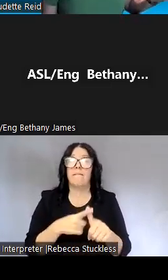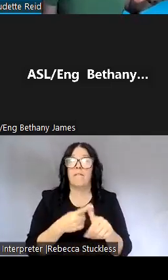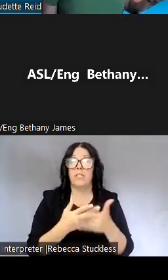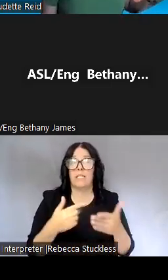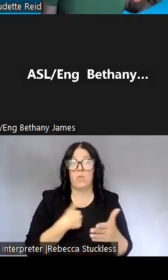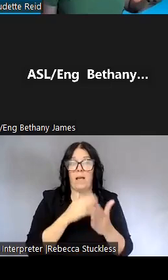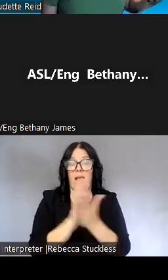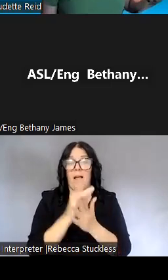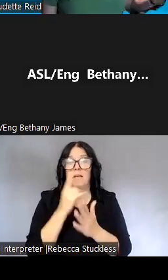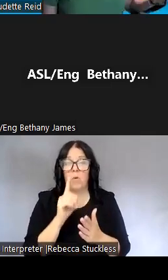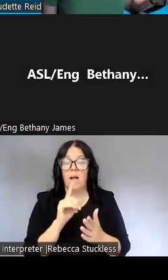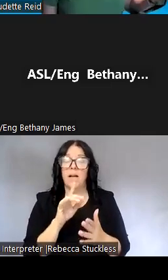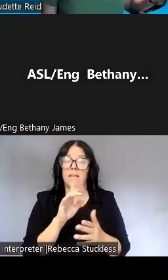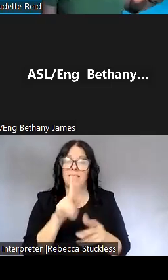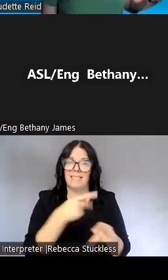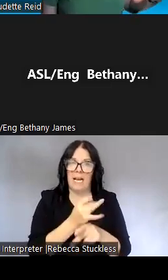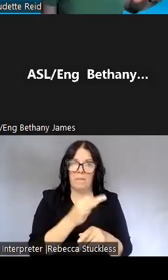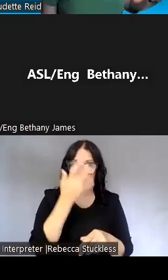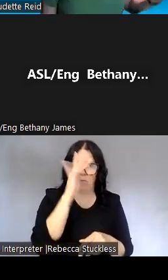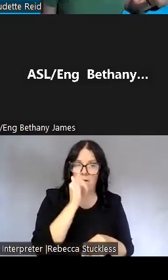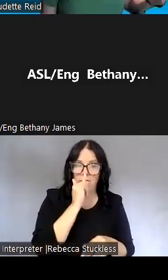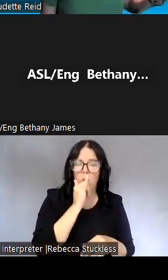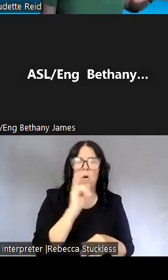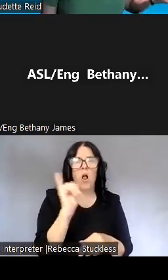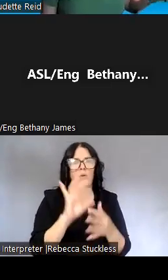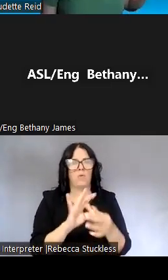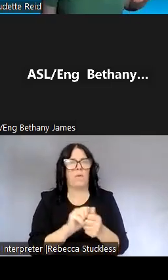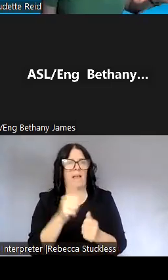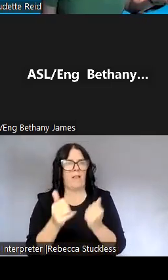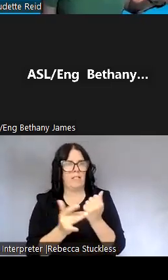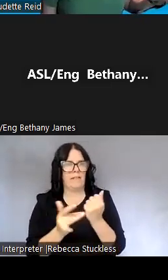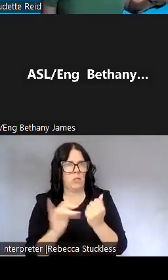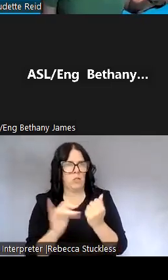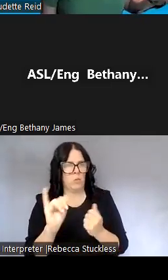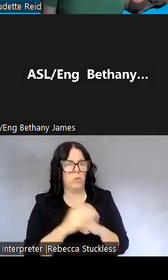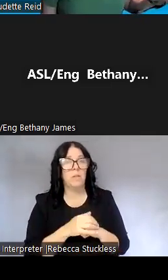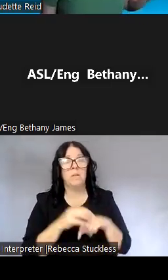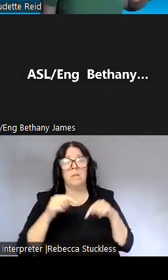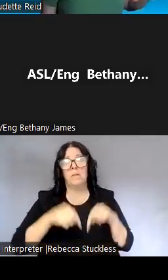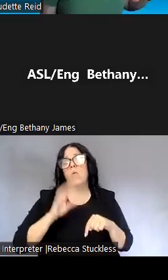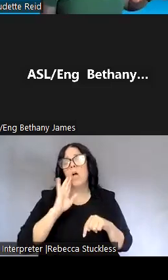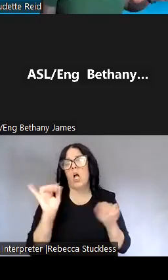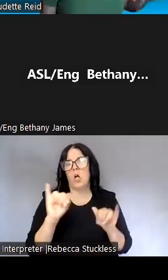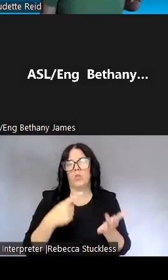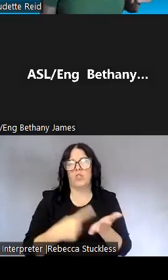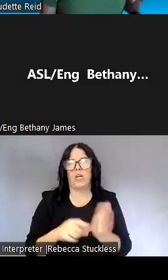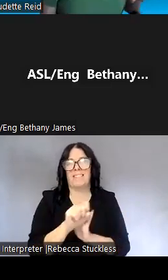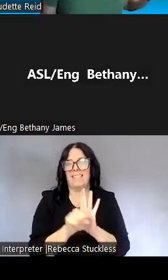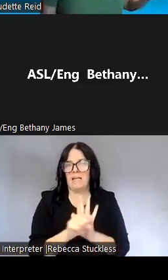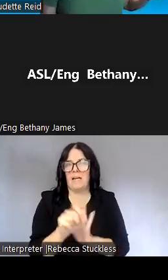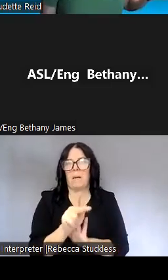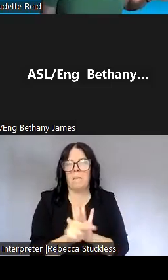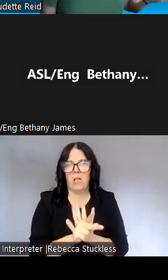of smartphones, and also somewhat on other devices. In here, we're also going to talk a little about the state policy related